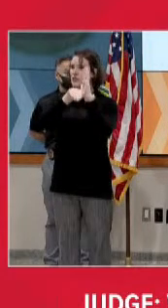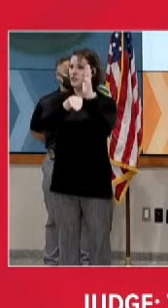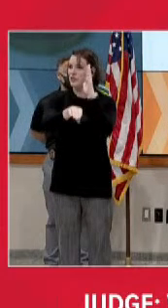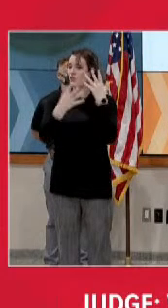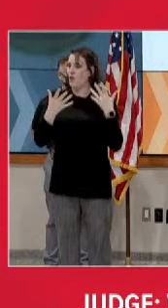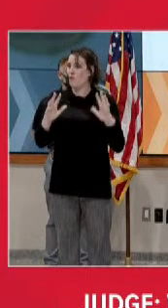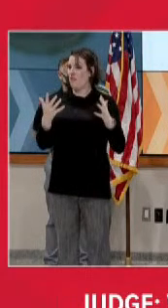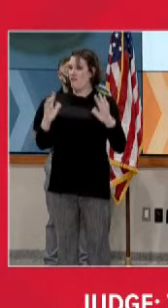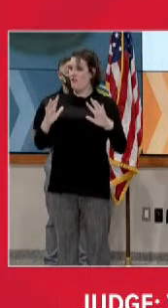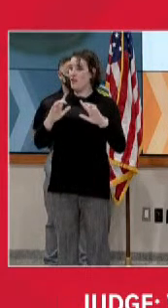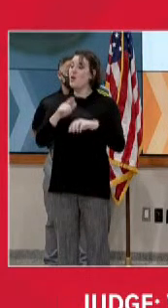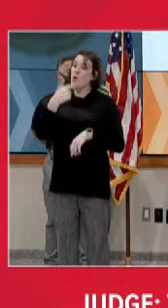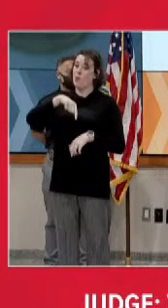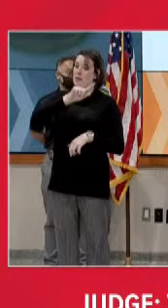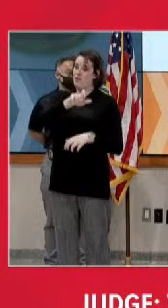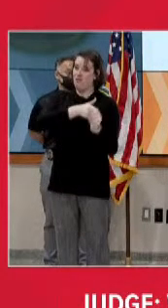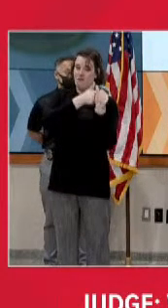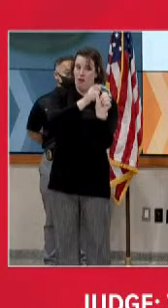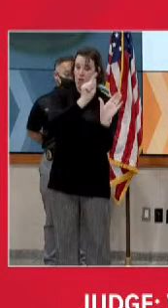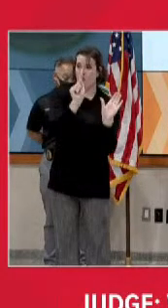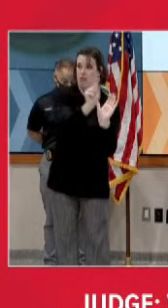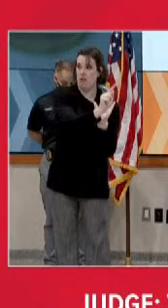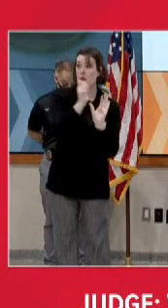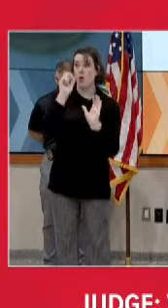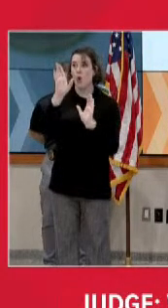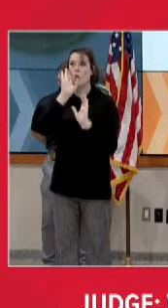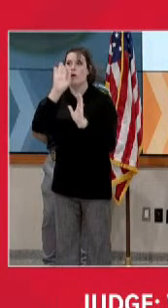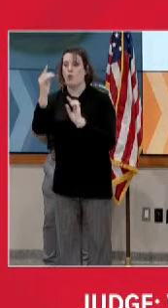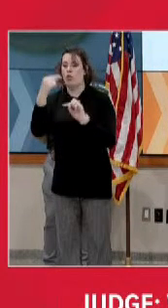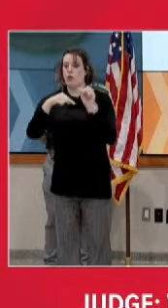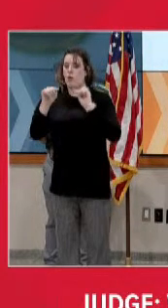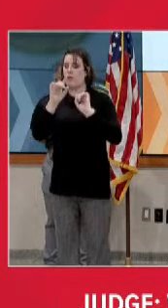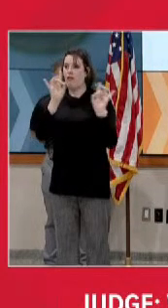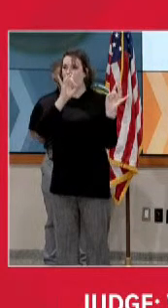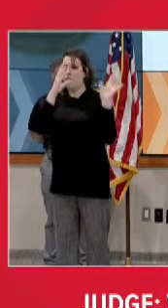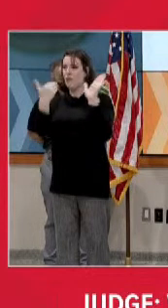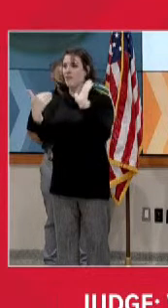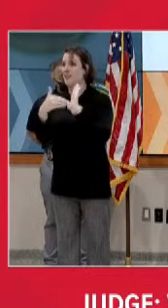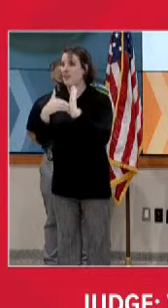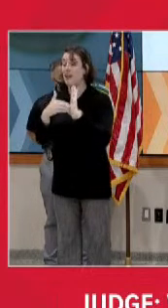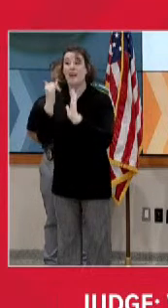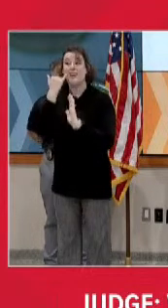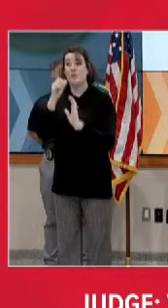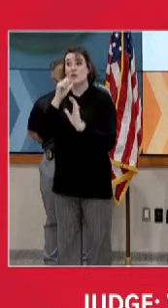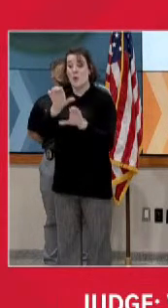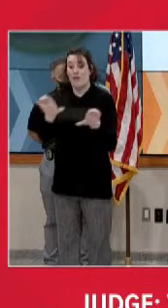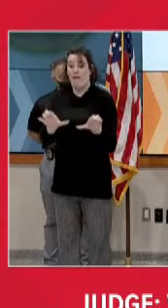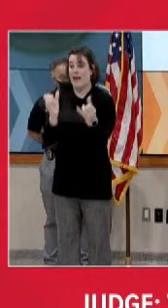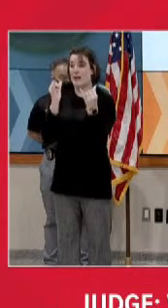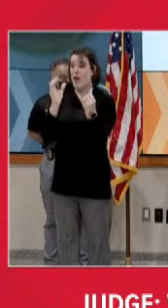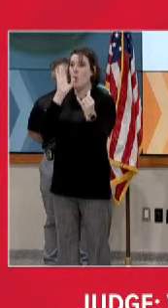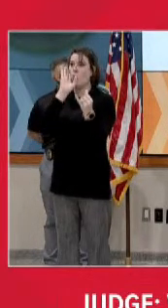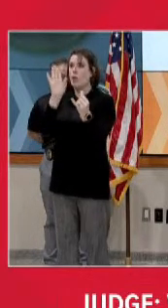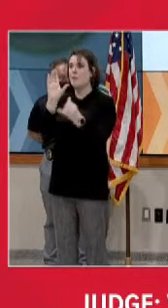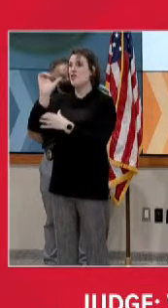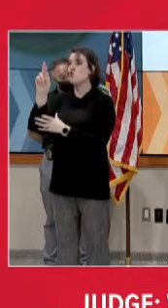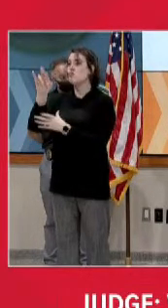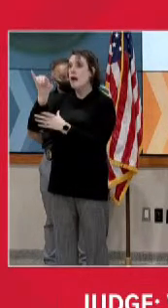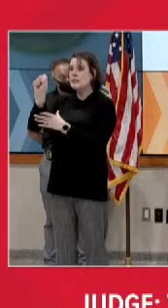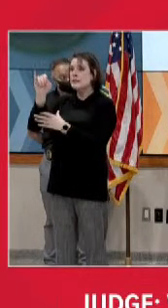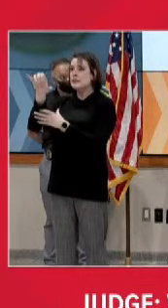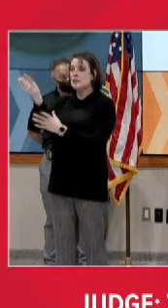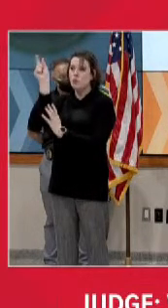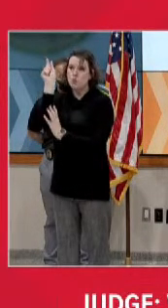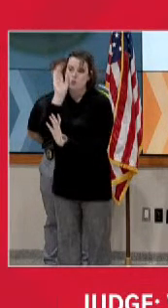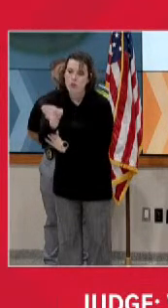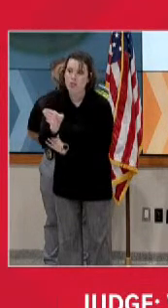to be right back where we were. And if we don't act now, we will be in a crisis. We have to stay home now, or we will be forced to stay home